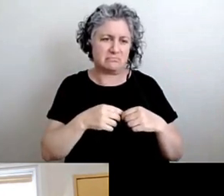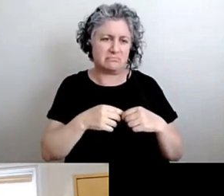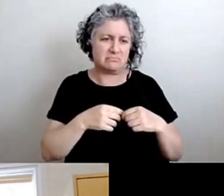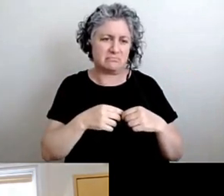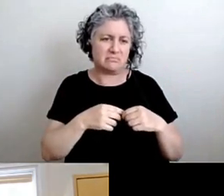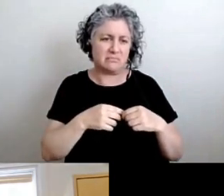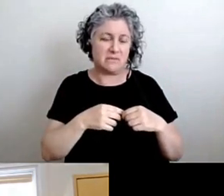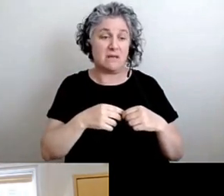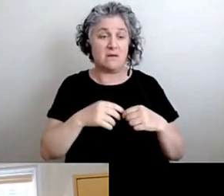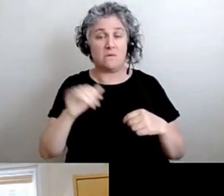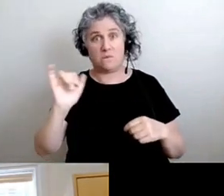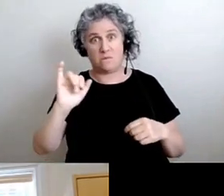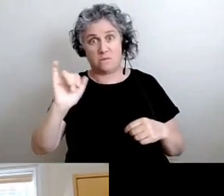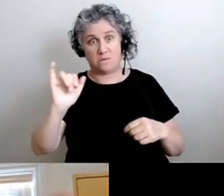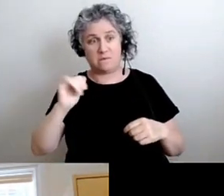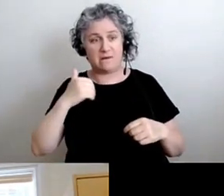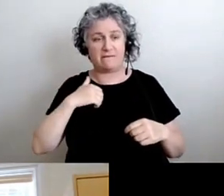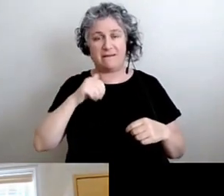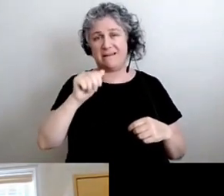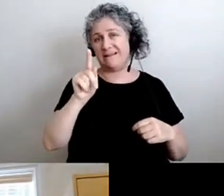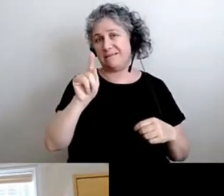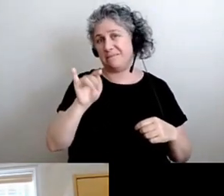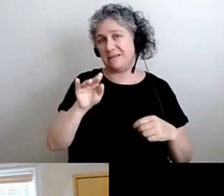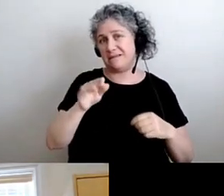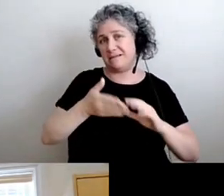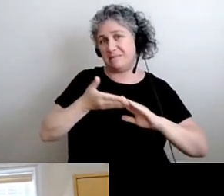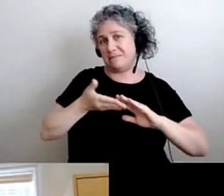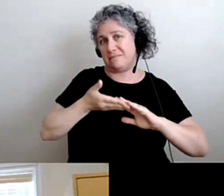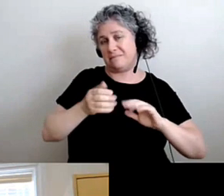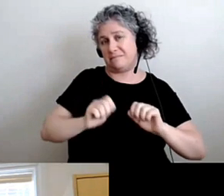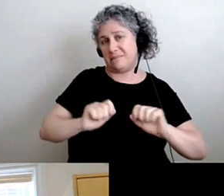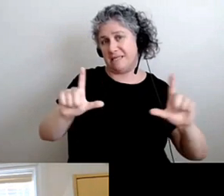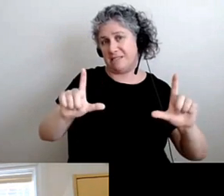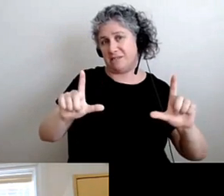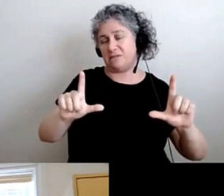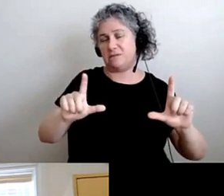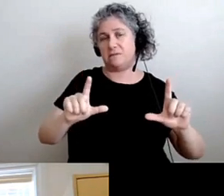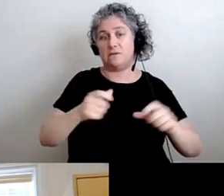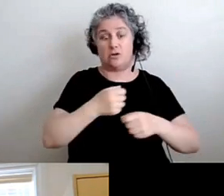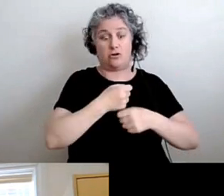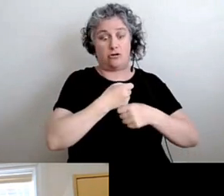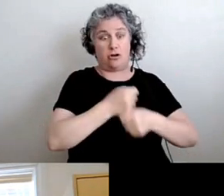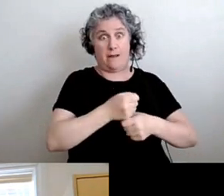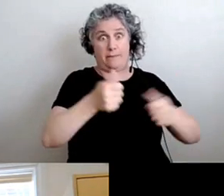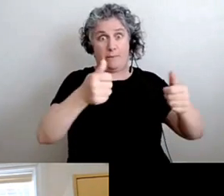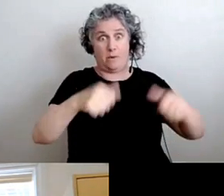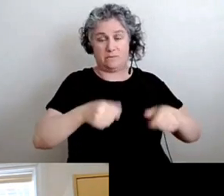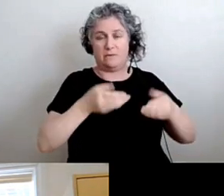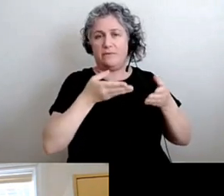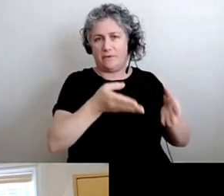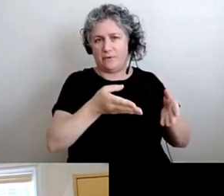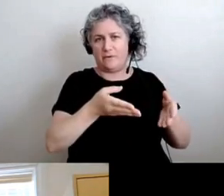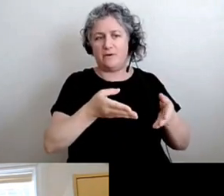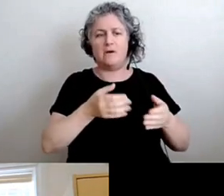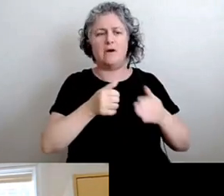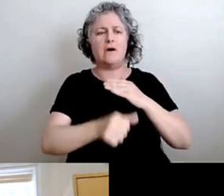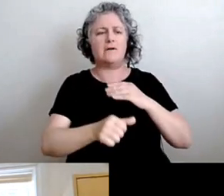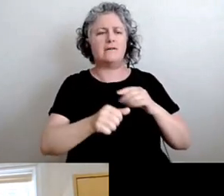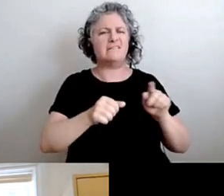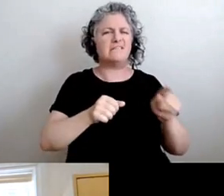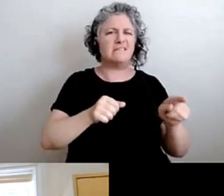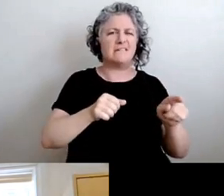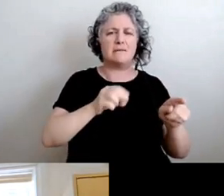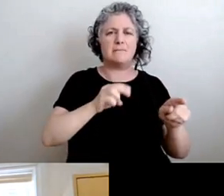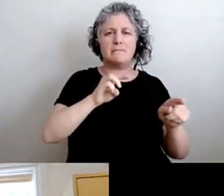But we also have an admin page and one that we create our posts on. And under My Network is where